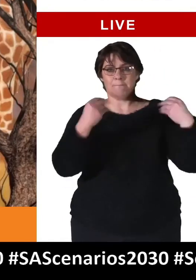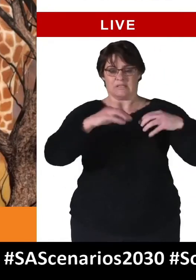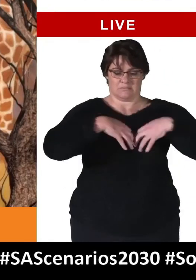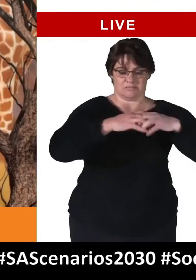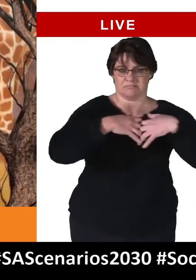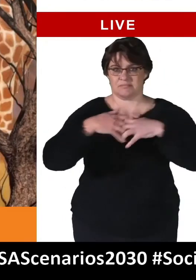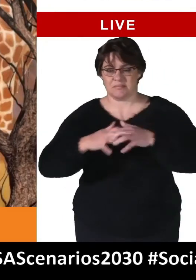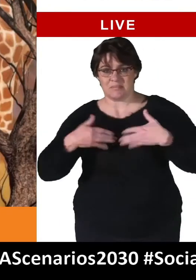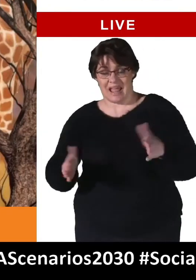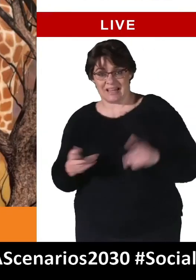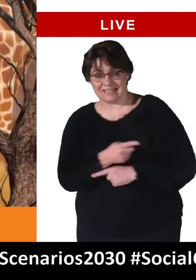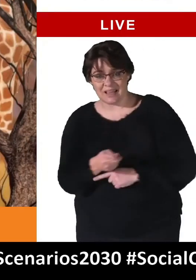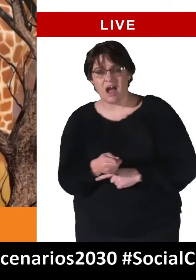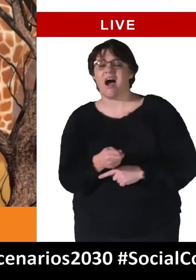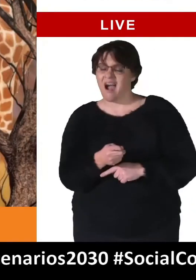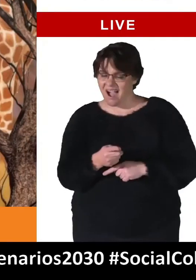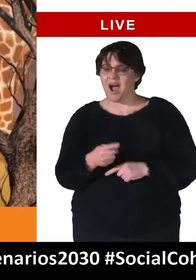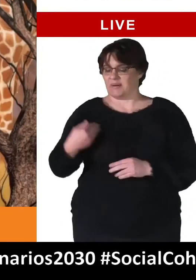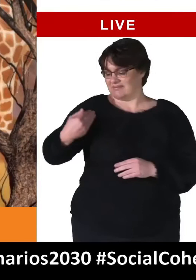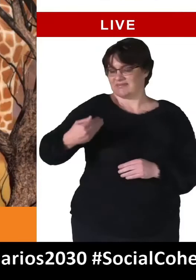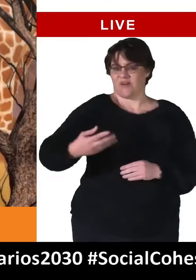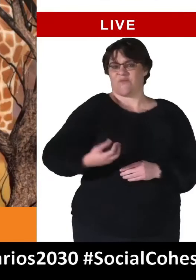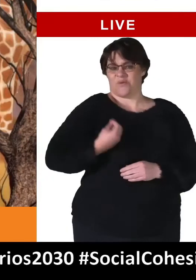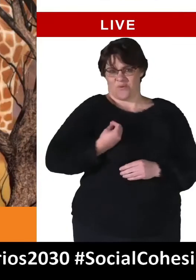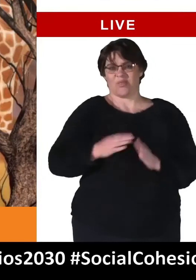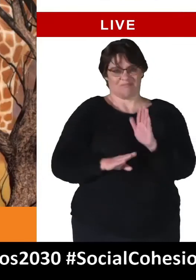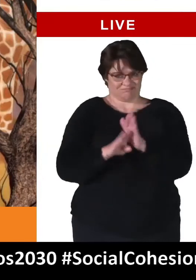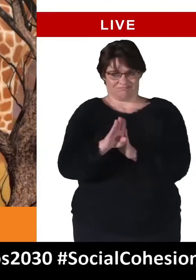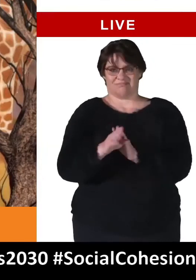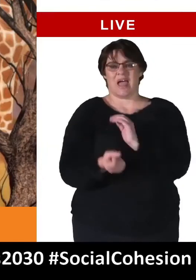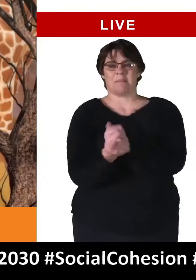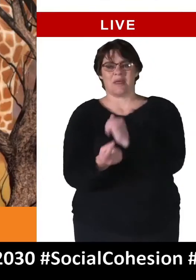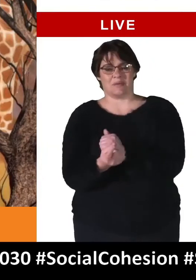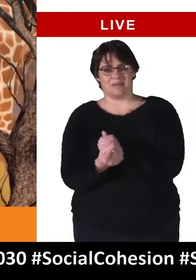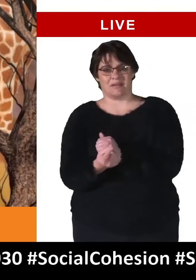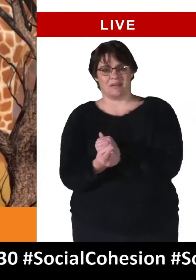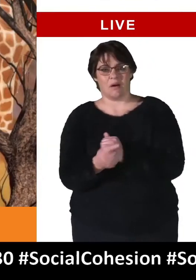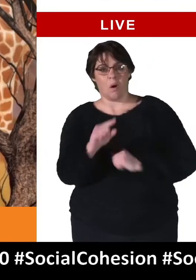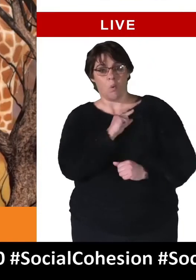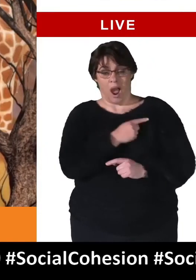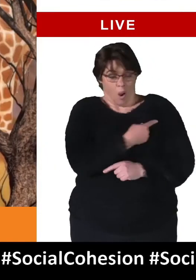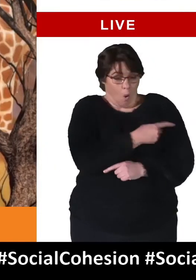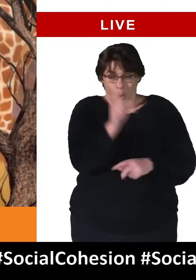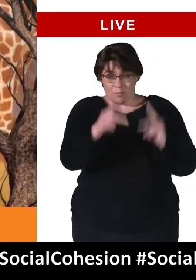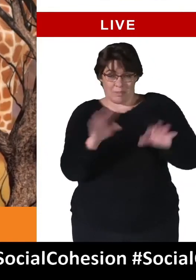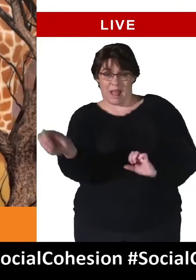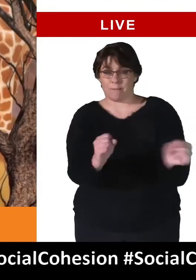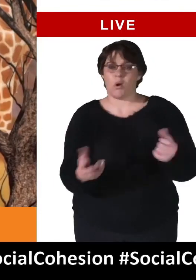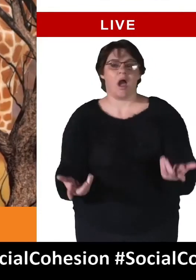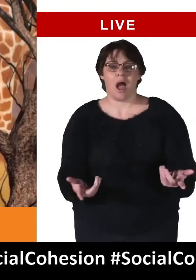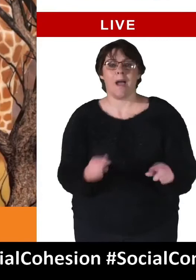companies ought to be a trend now for young people, because not everyone is going to be employed,